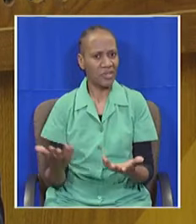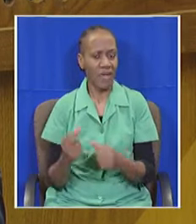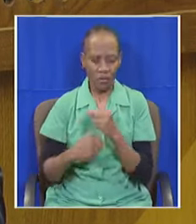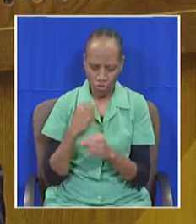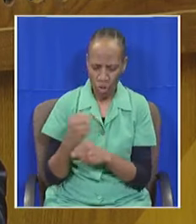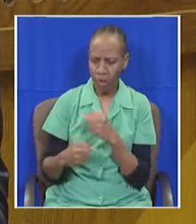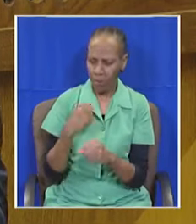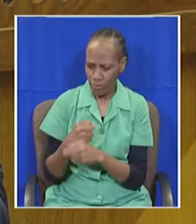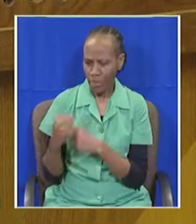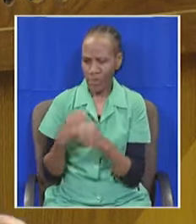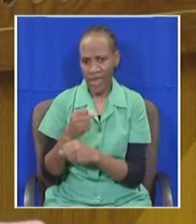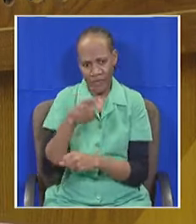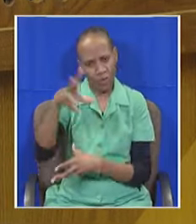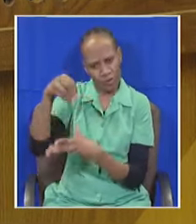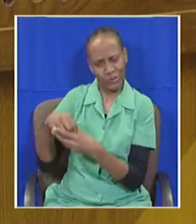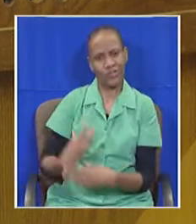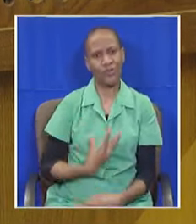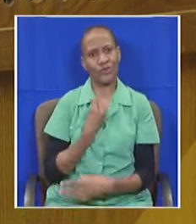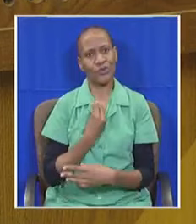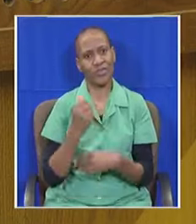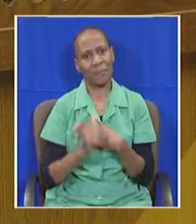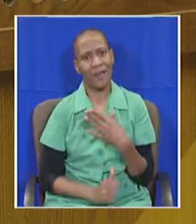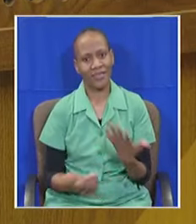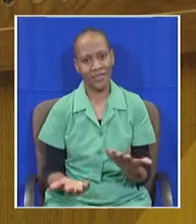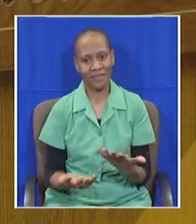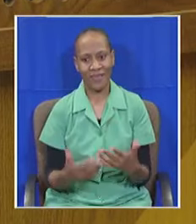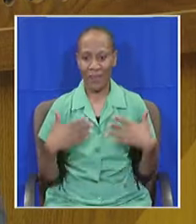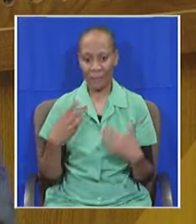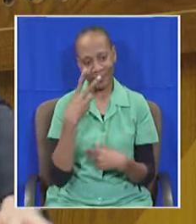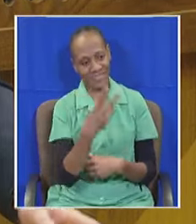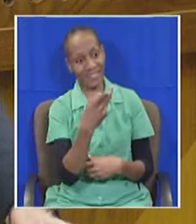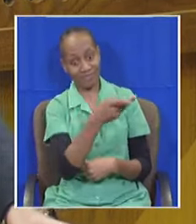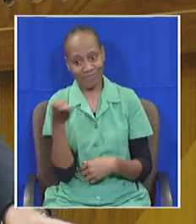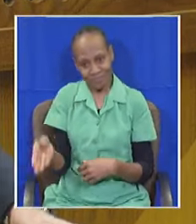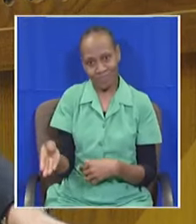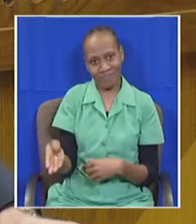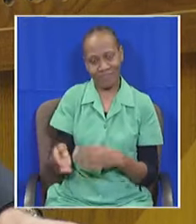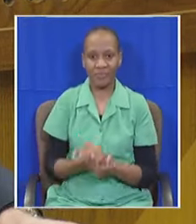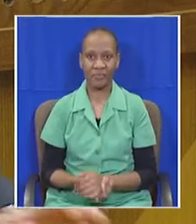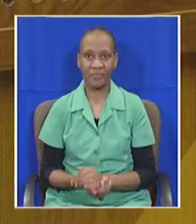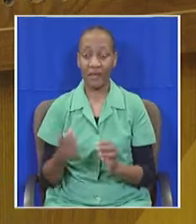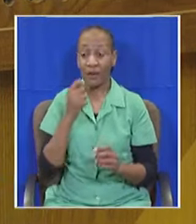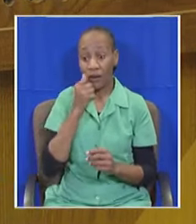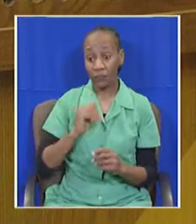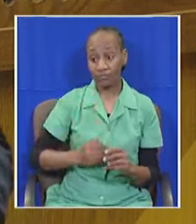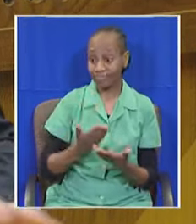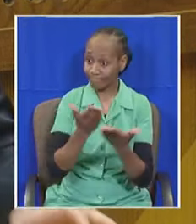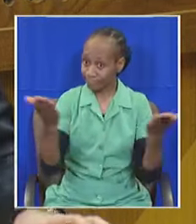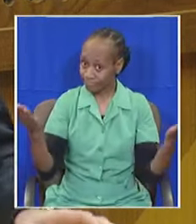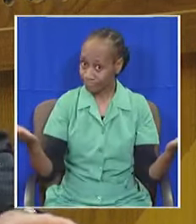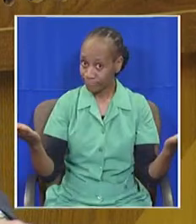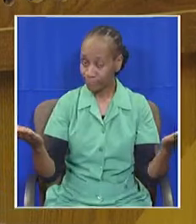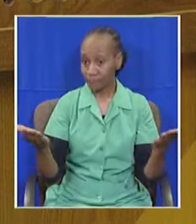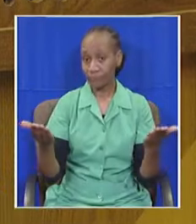to qualify for Youth Month. So good to see her still here with us. Ladies and gentlemen,